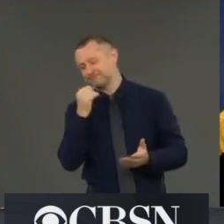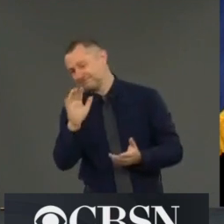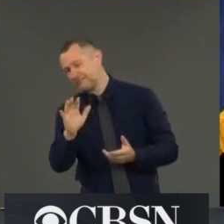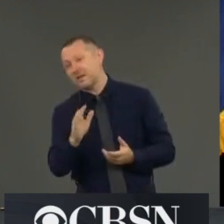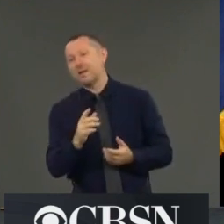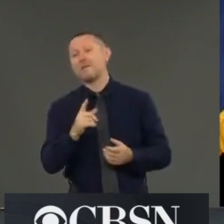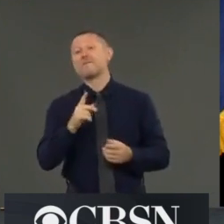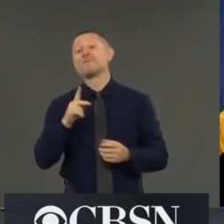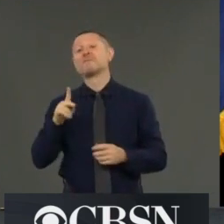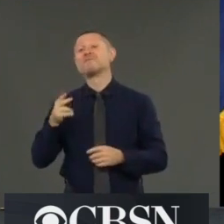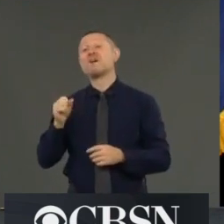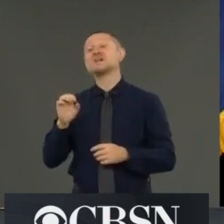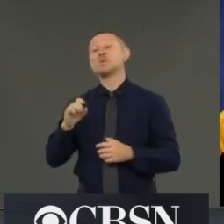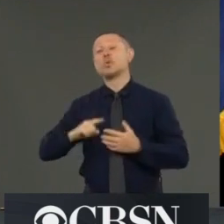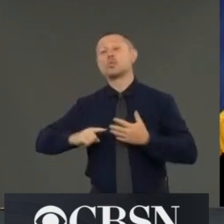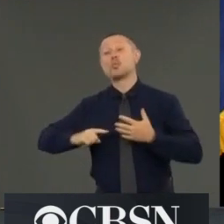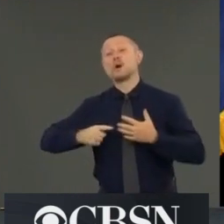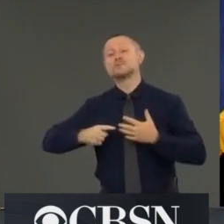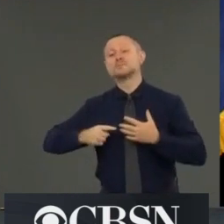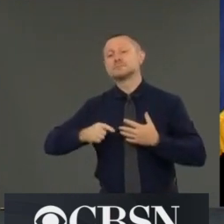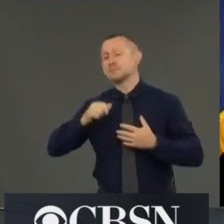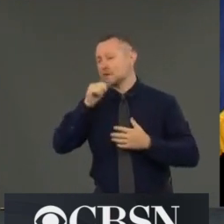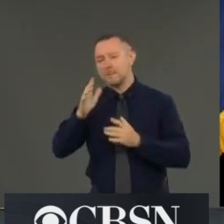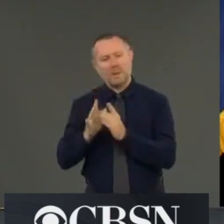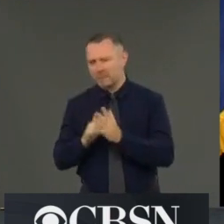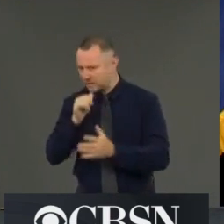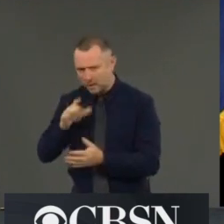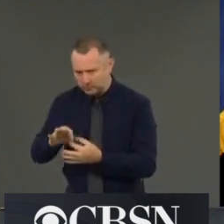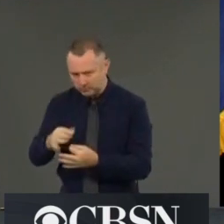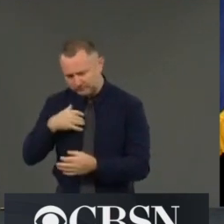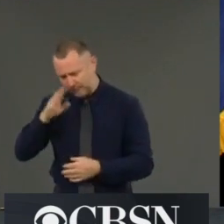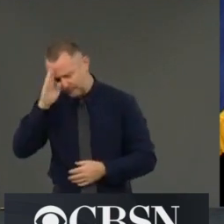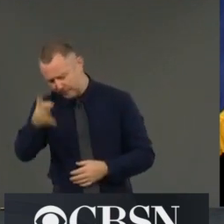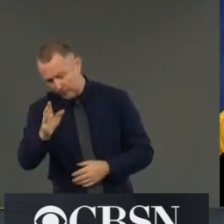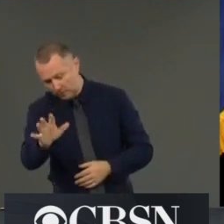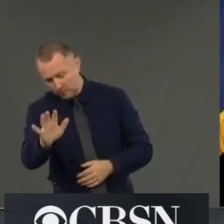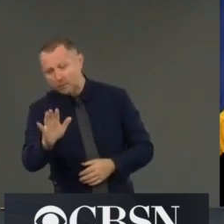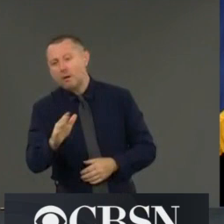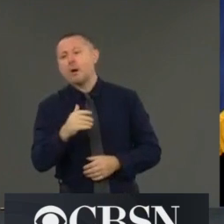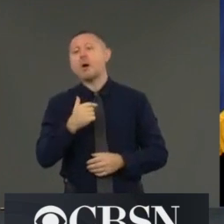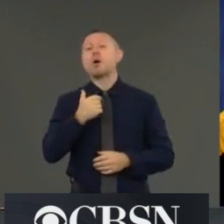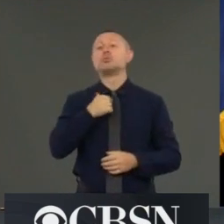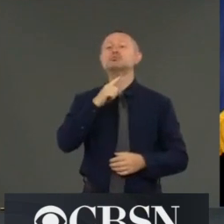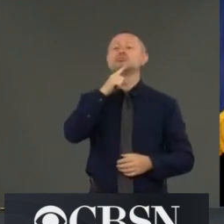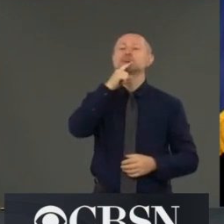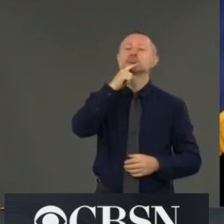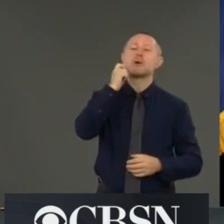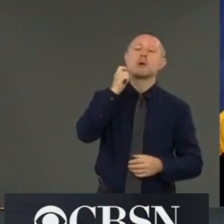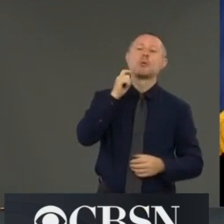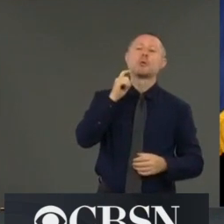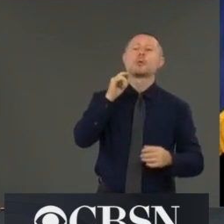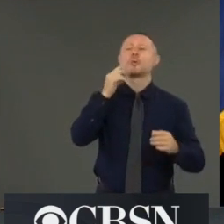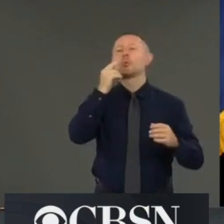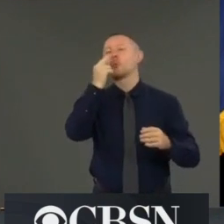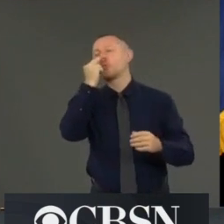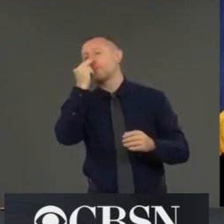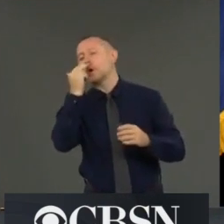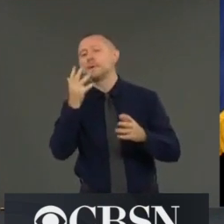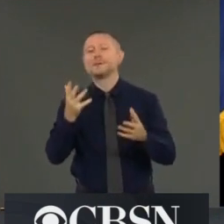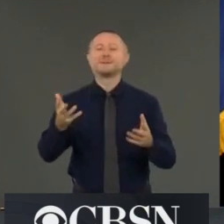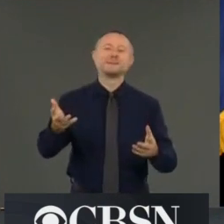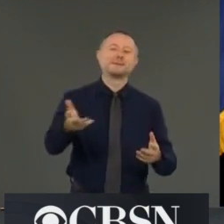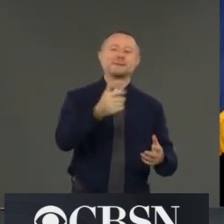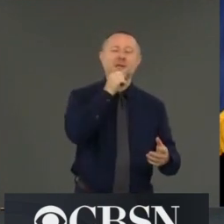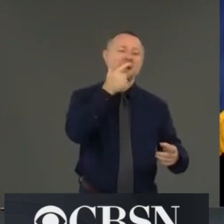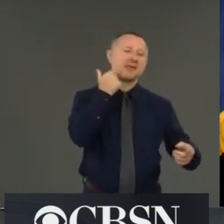plan. So Long Island's not really in the Bible. That was just my dry sense of humor that no one appreciates.